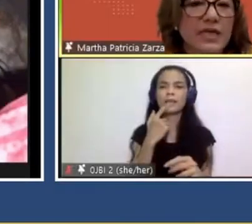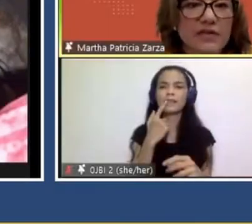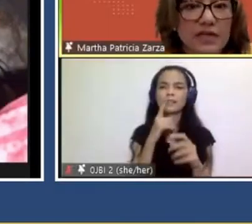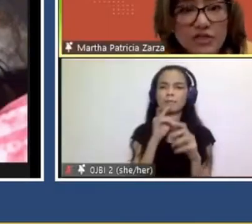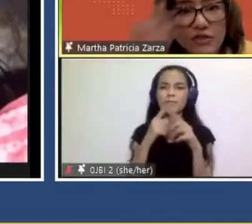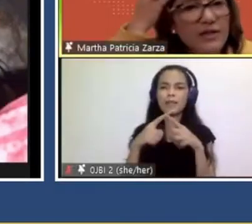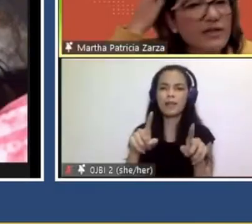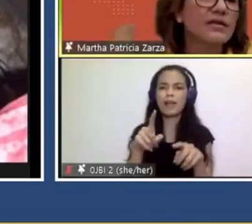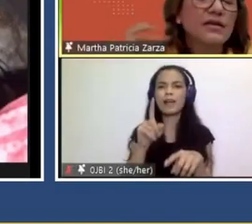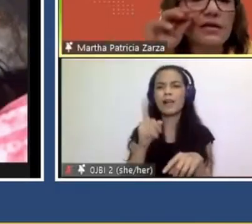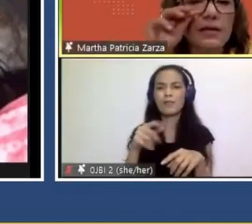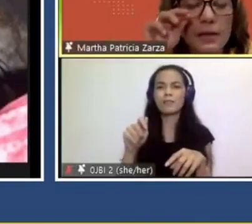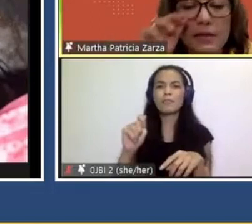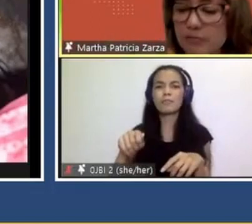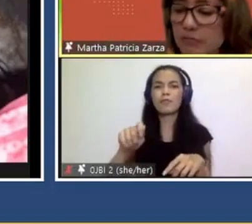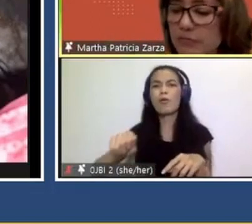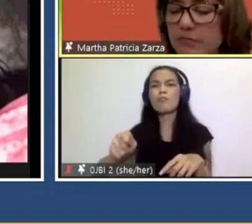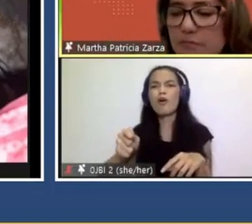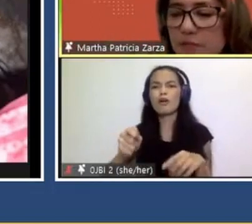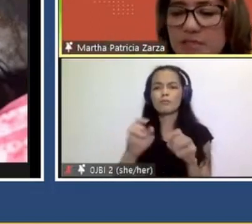some international